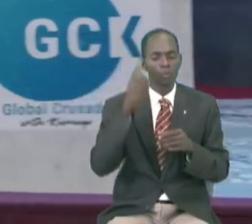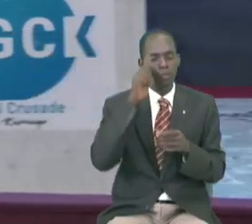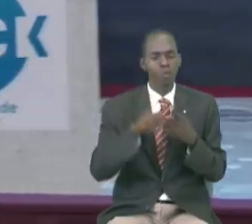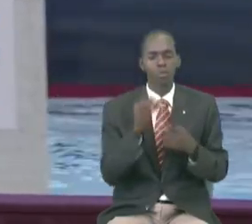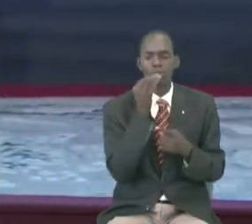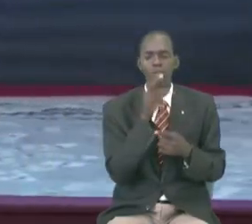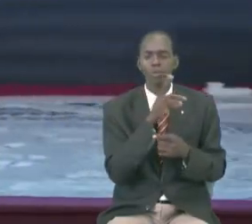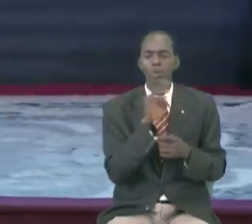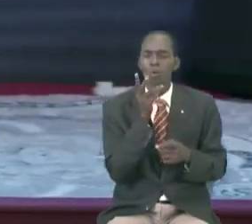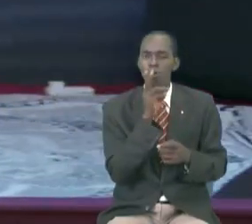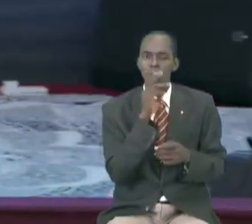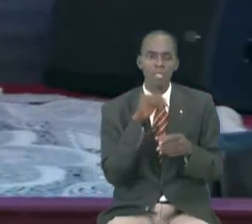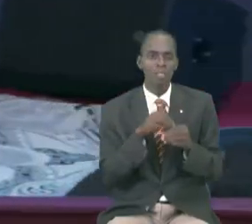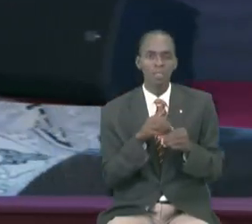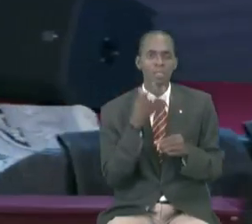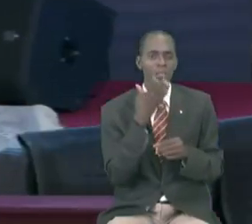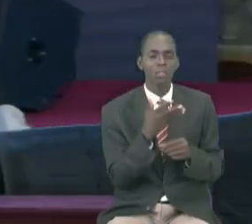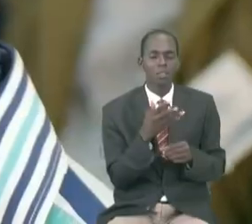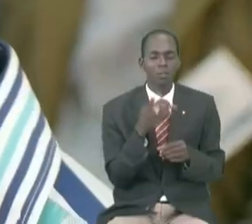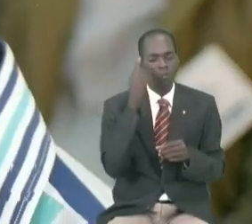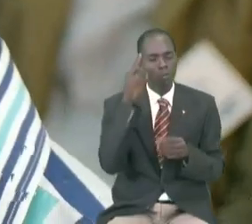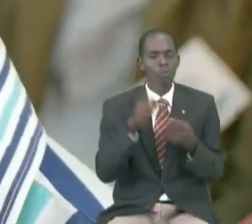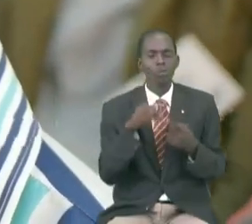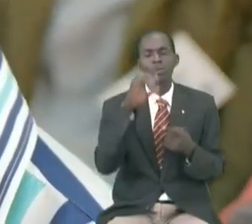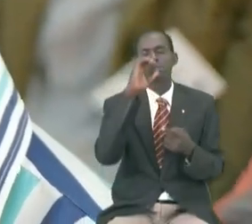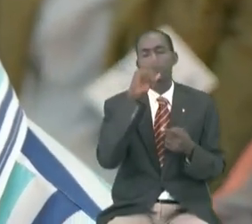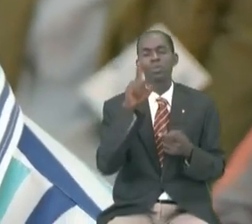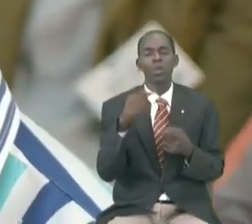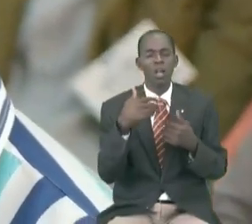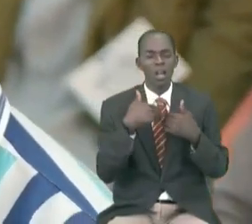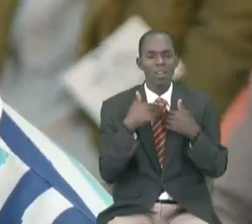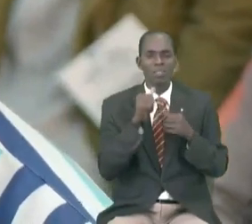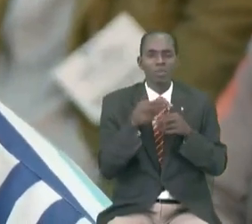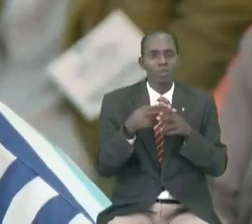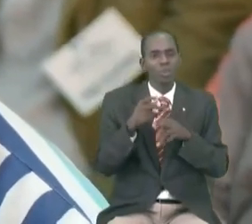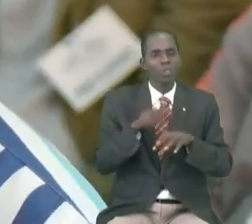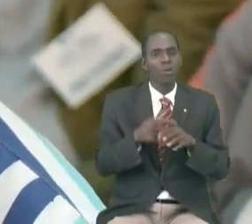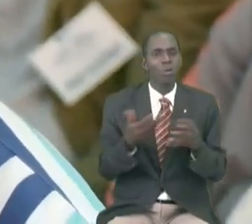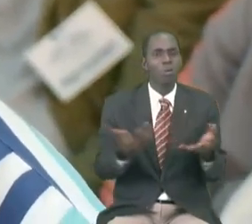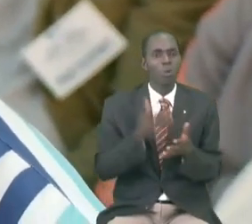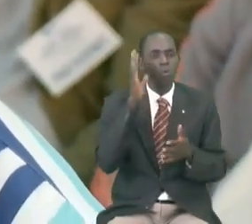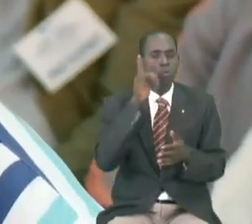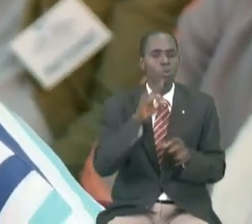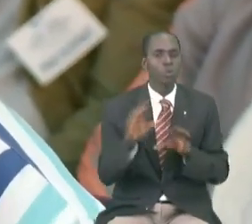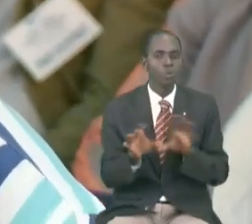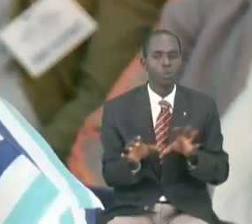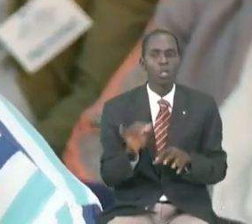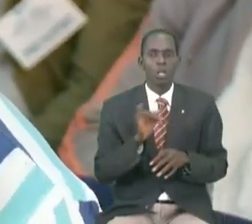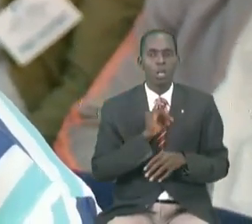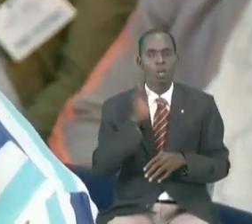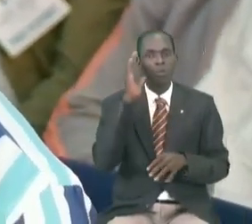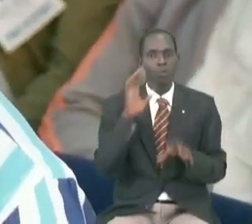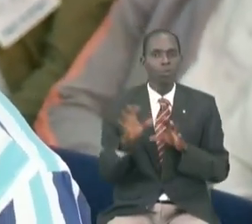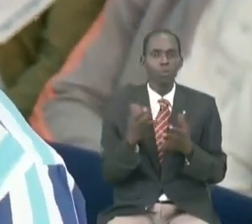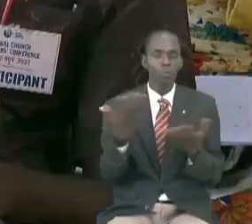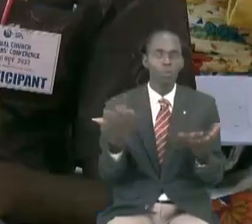do what the Lord has called me to do. There's no point fighting against the Almighty. And now we have the